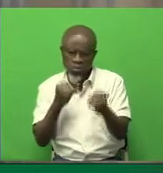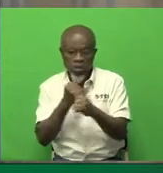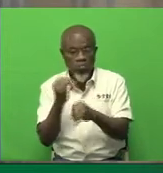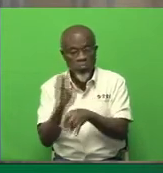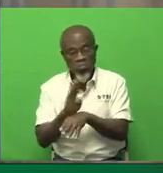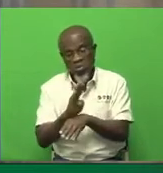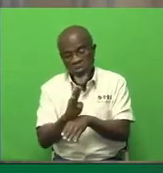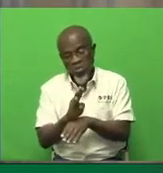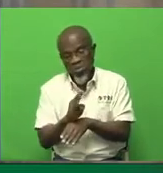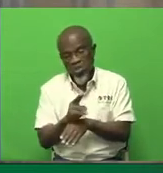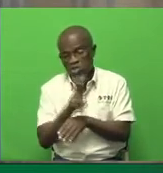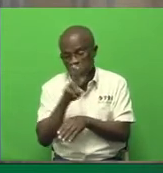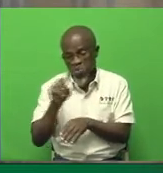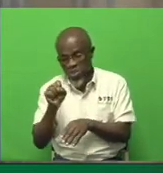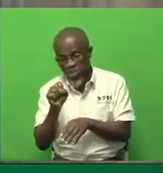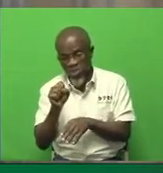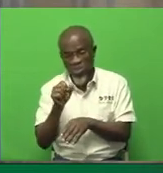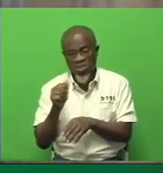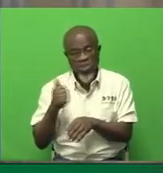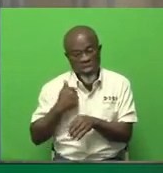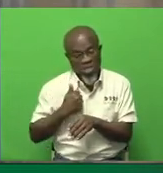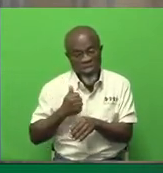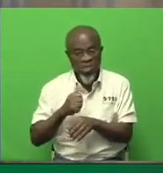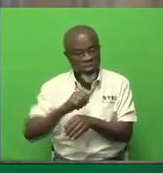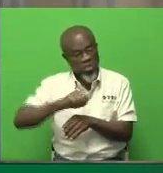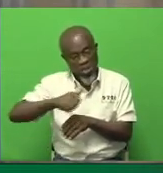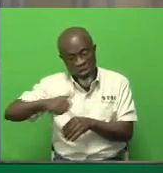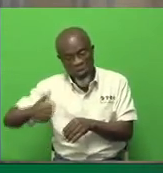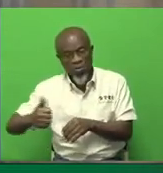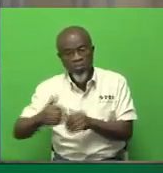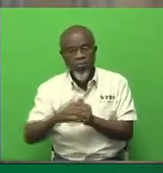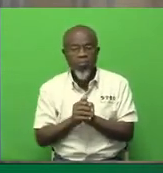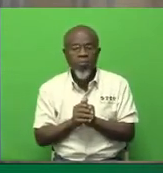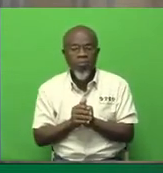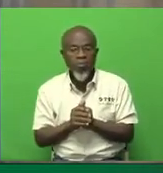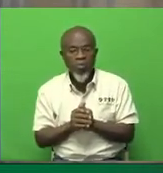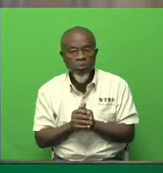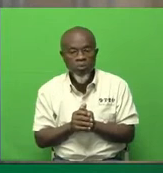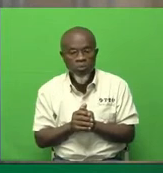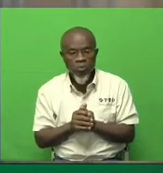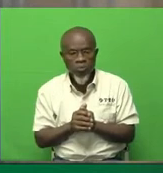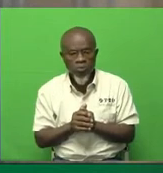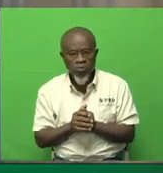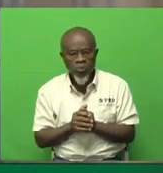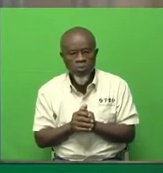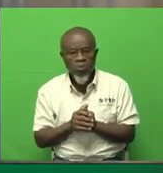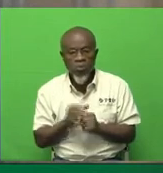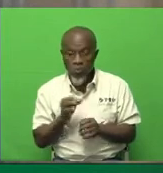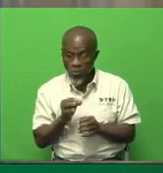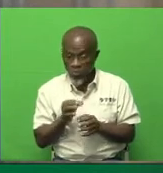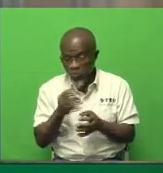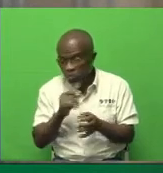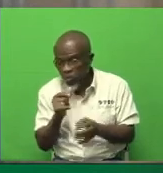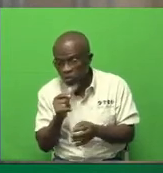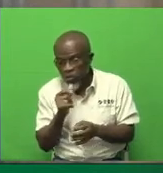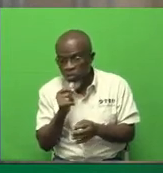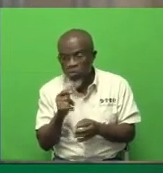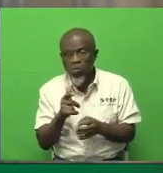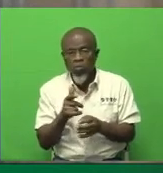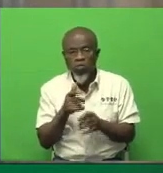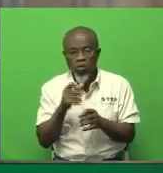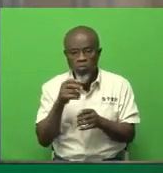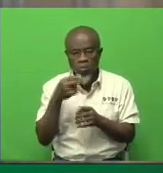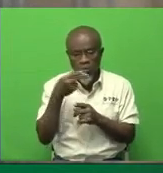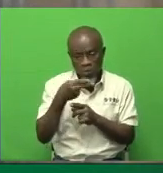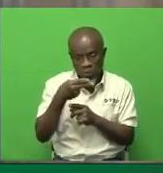reduction of foreign currency sales and a hundred of mil hundreds of millions of US Dollars sourced from the hsf withdrawals from